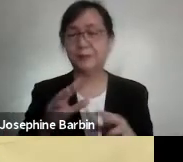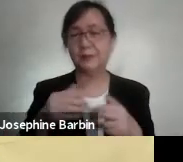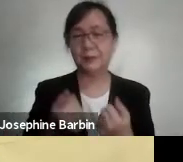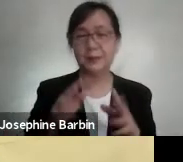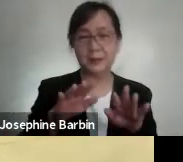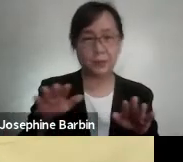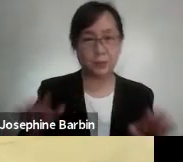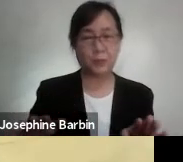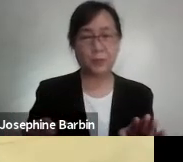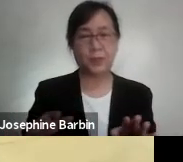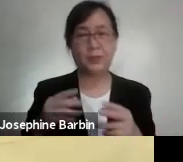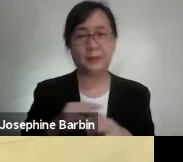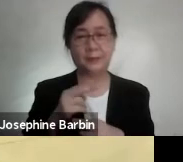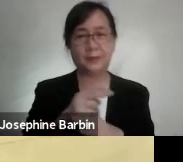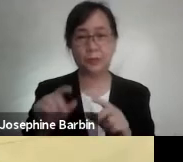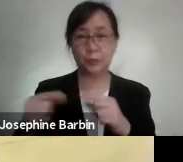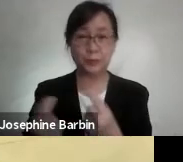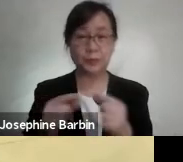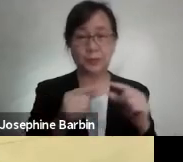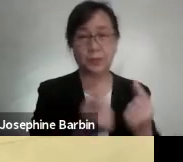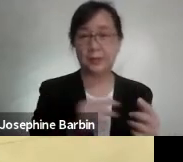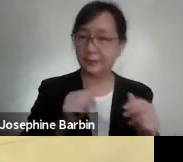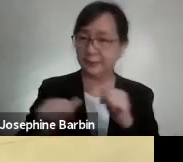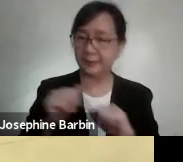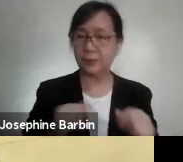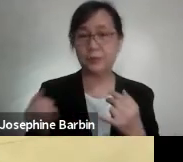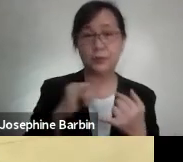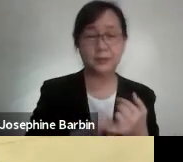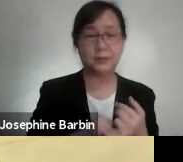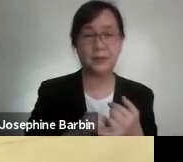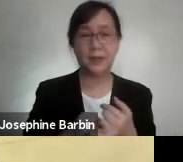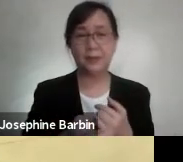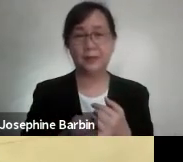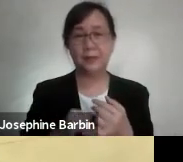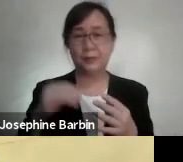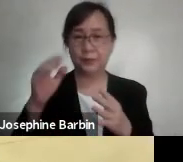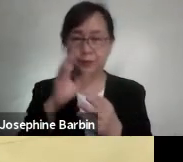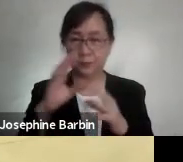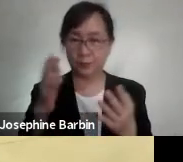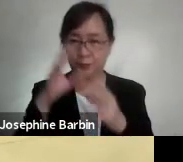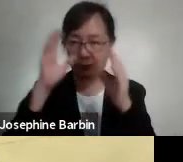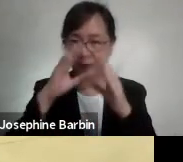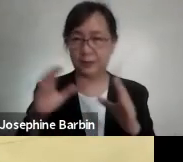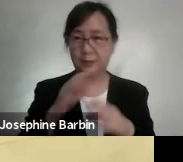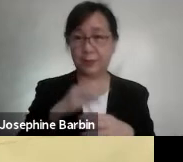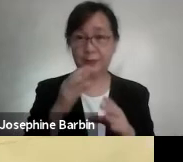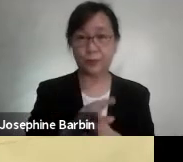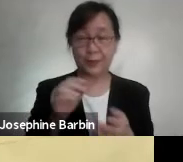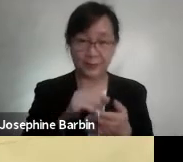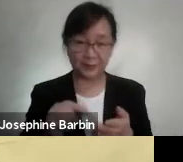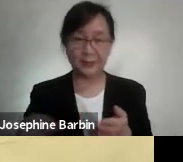range of individual and group-based activities, including creative writing, drawings, cut and paste, and so